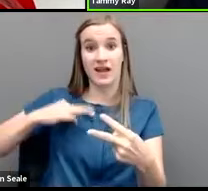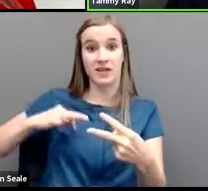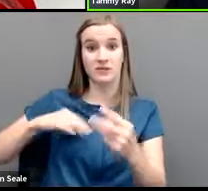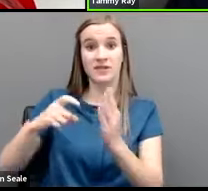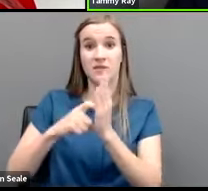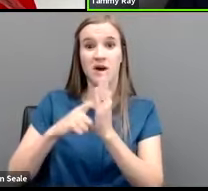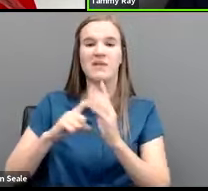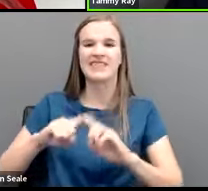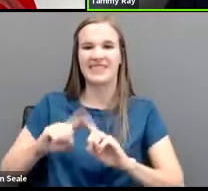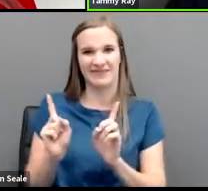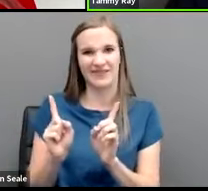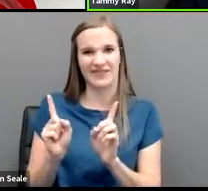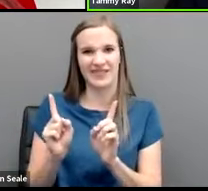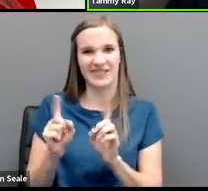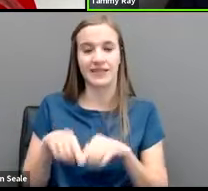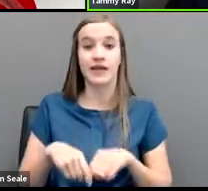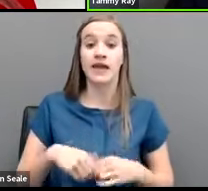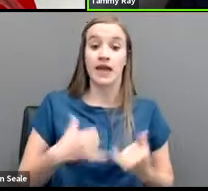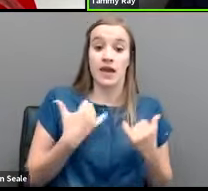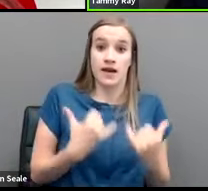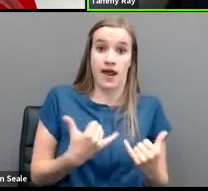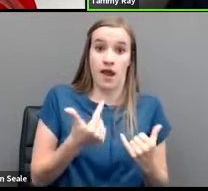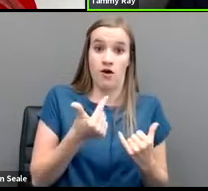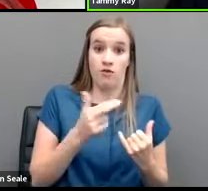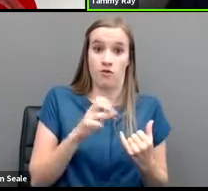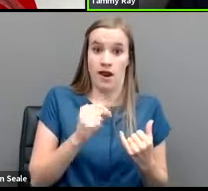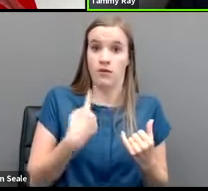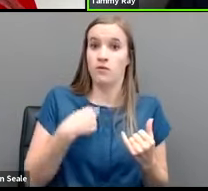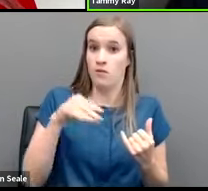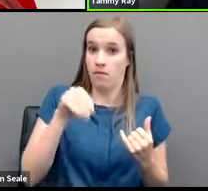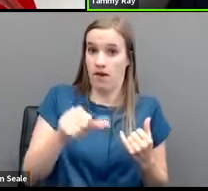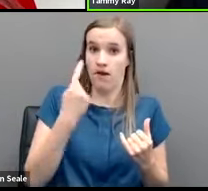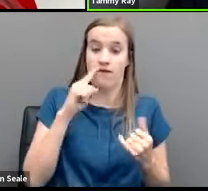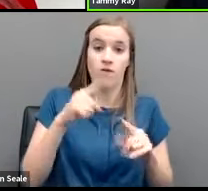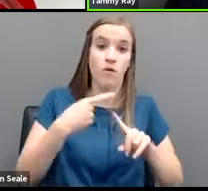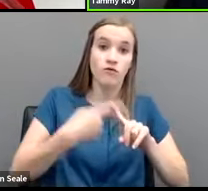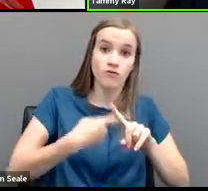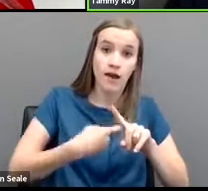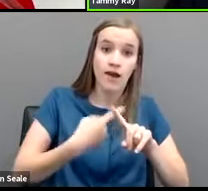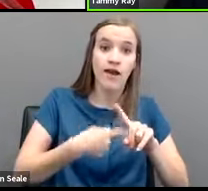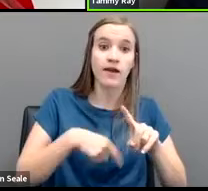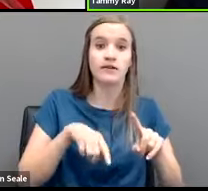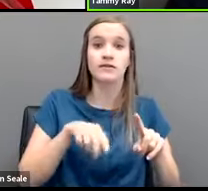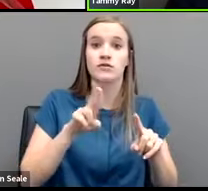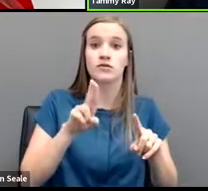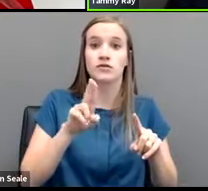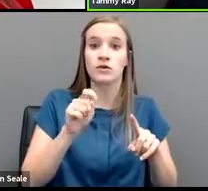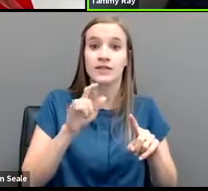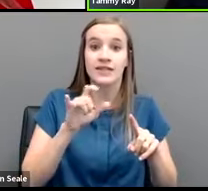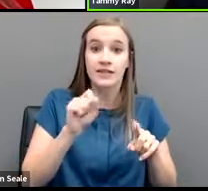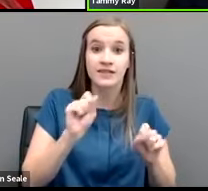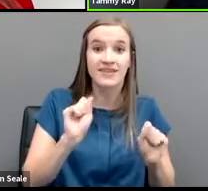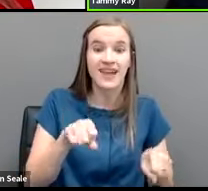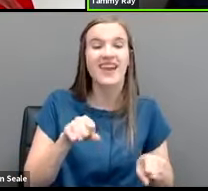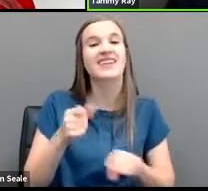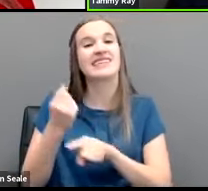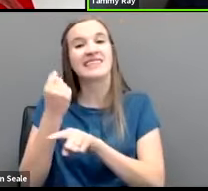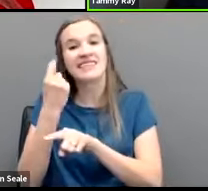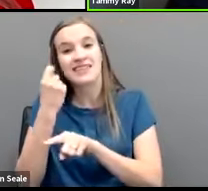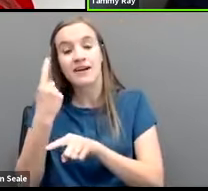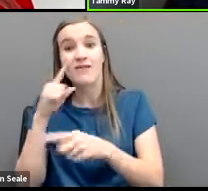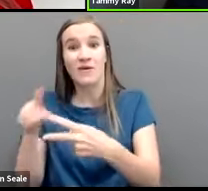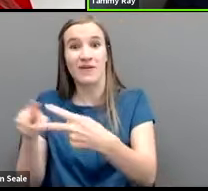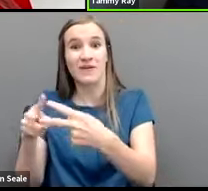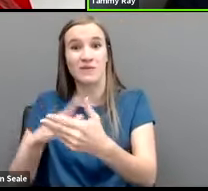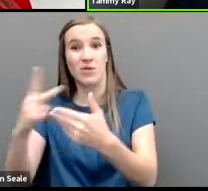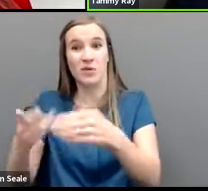rent, utilities, or food because that's against the Medicaid federal law. With the grant, though, we have more flexibility.